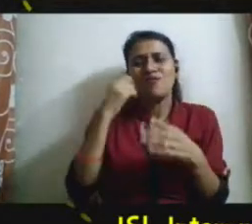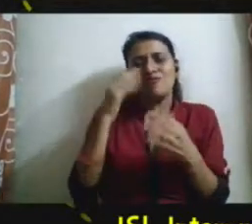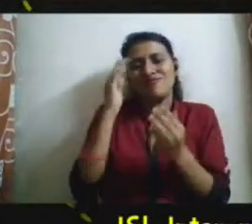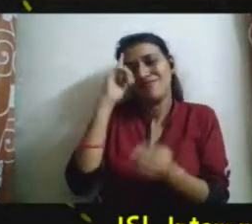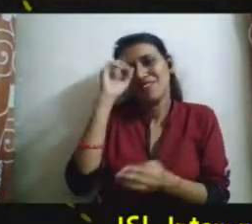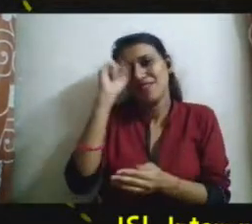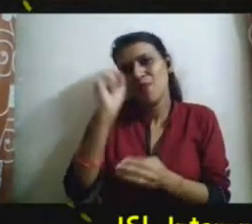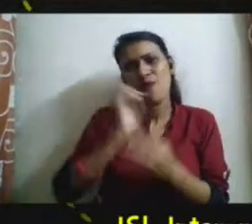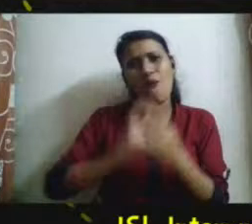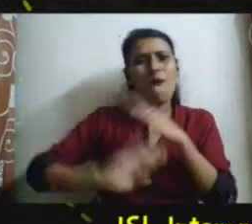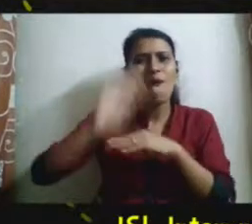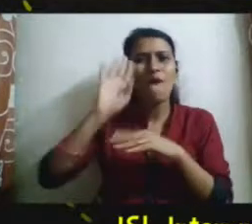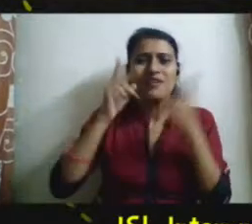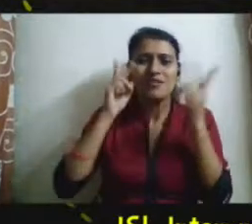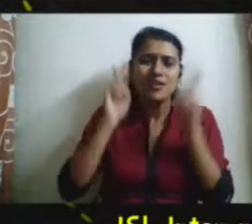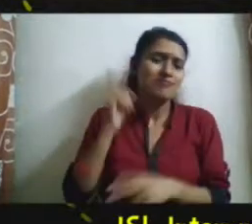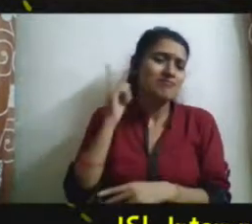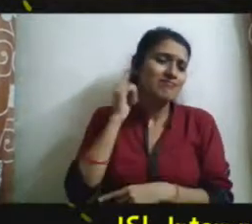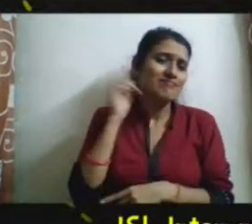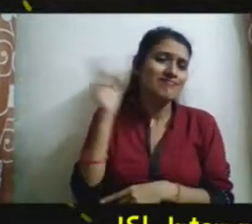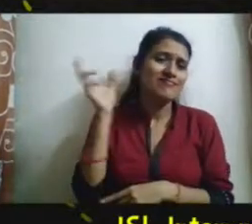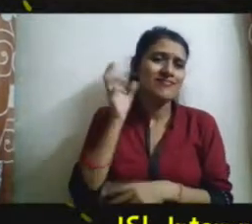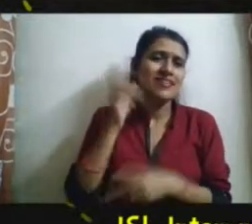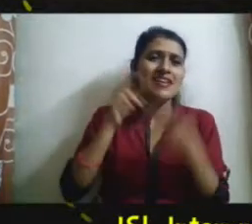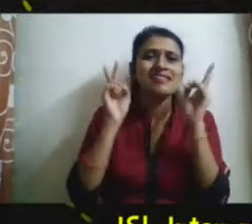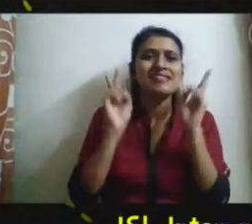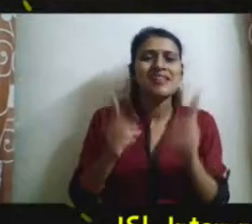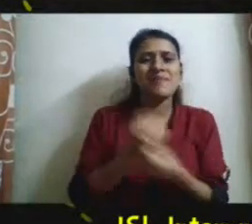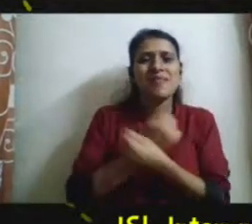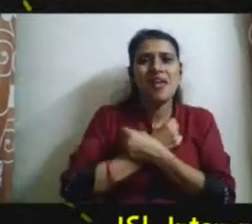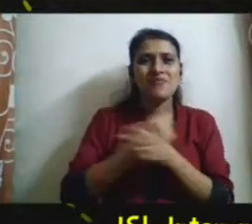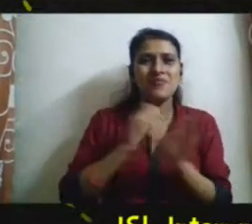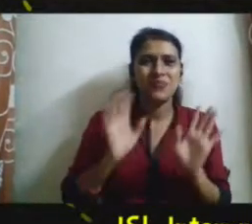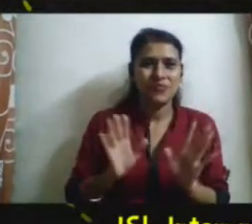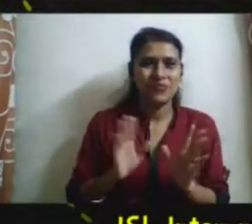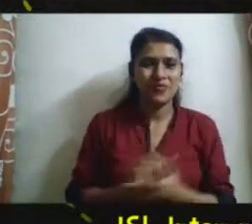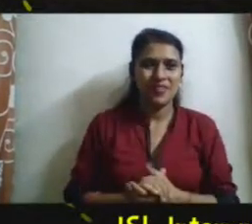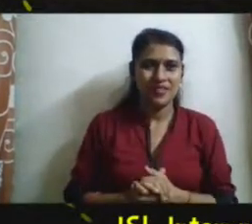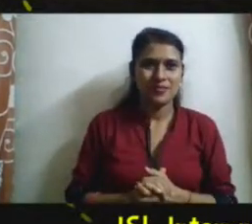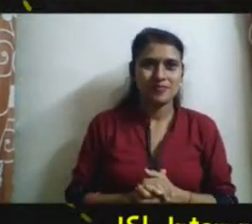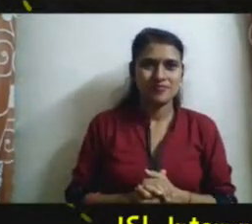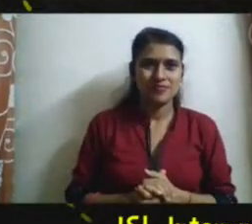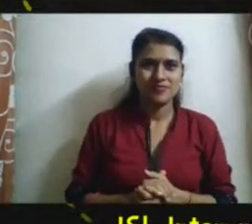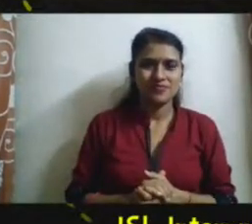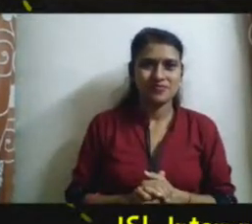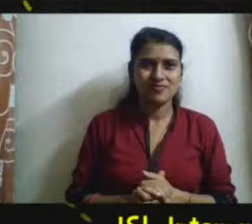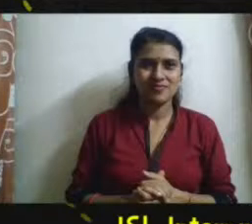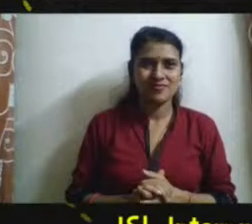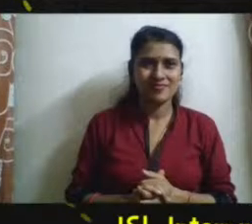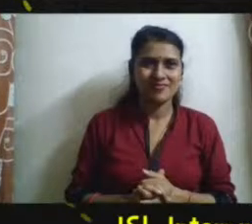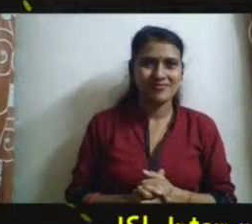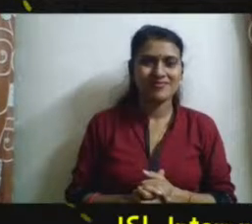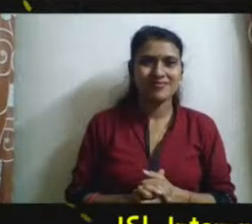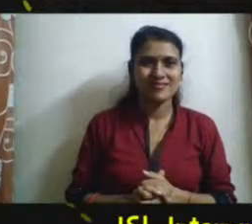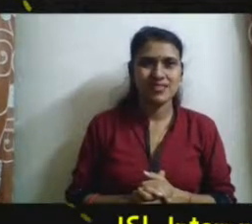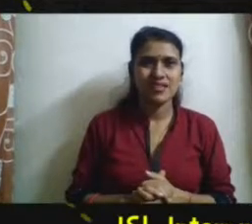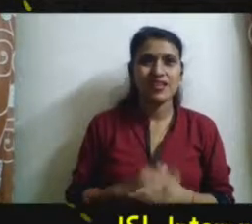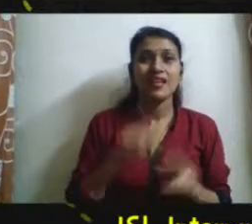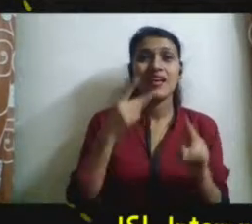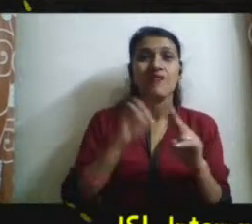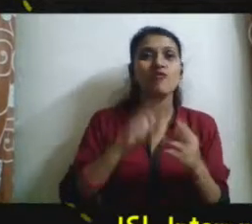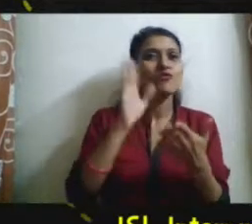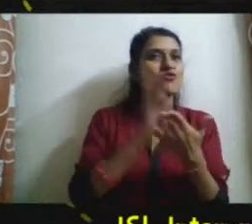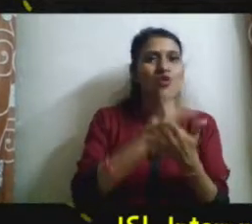many times and still continue to listen to. So if you, those who asked if you don't know the songs, it's a good reason to go check them out because they are